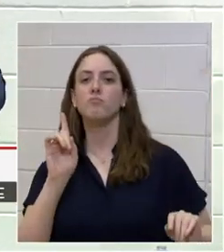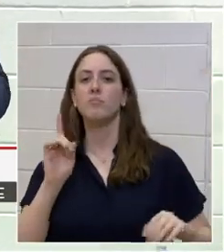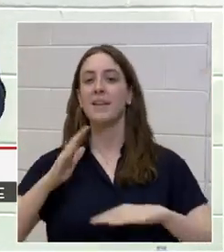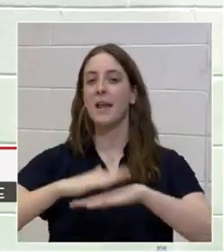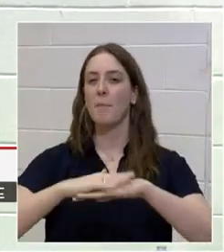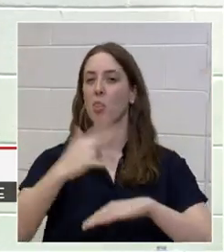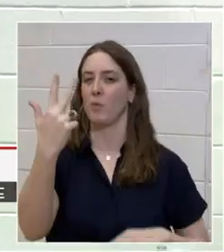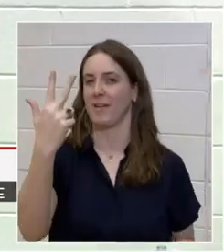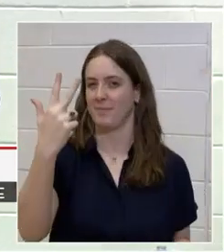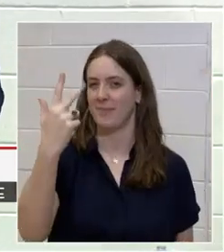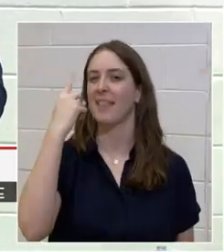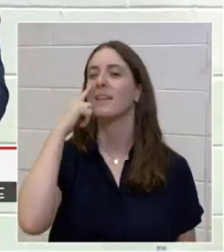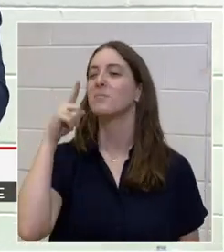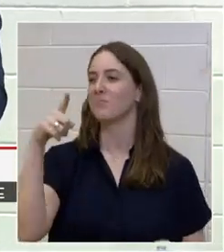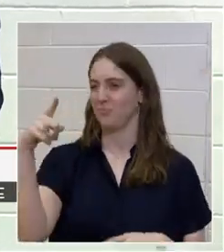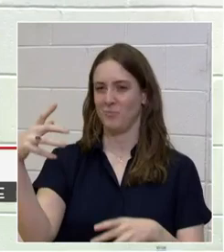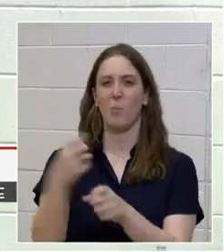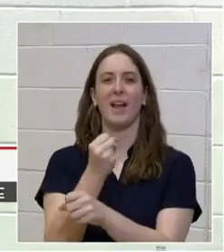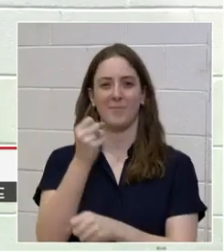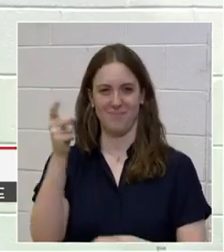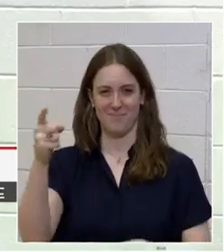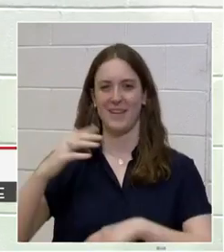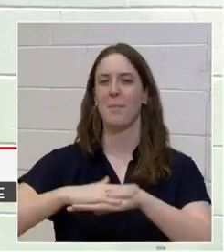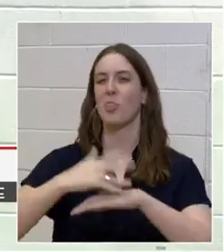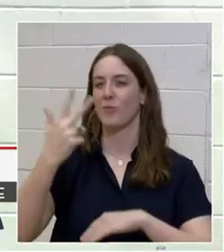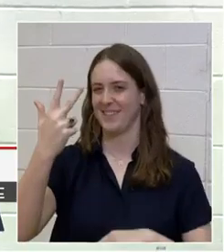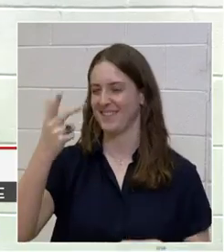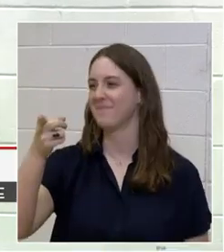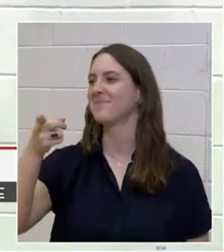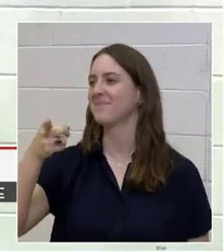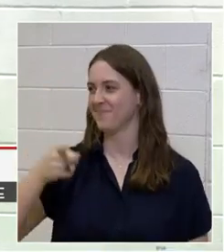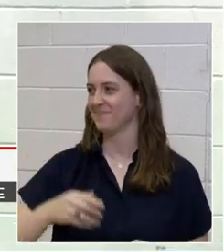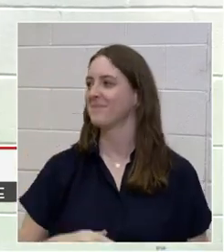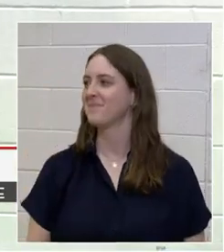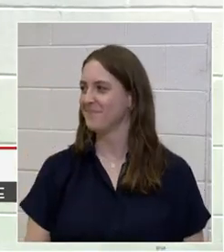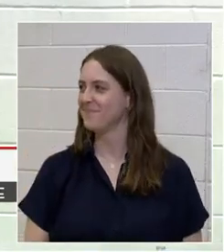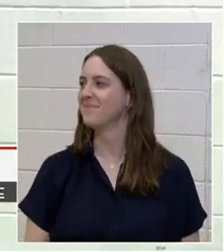Table 3, I think, won. Table 3.